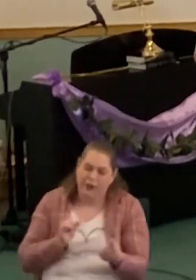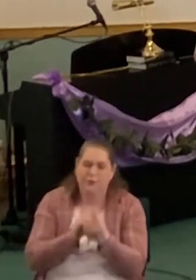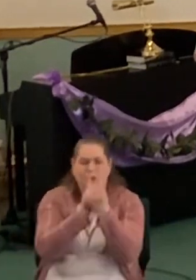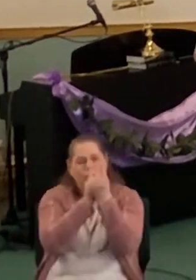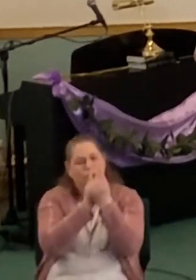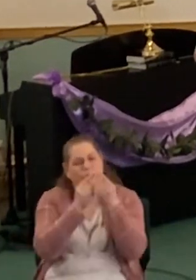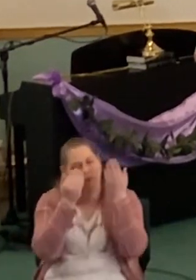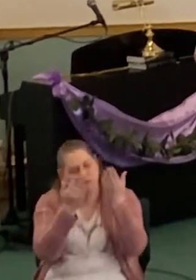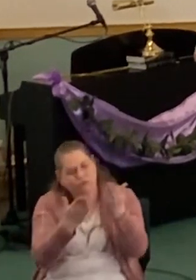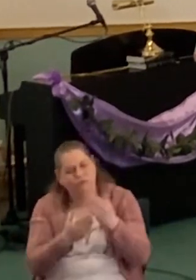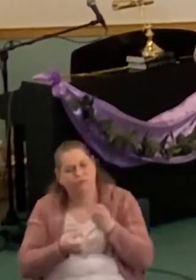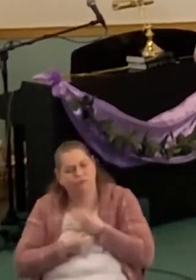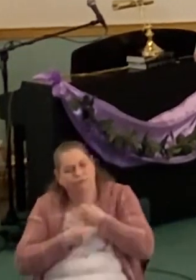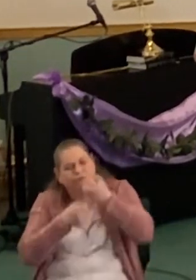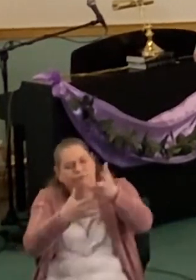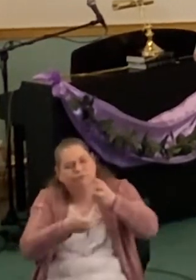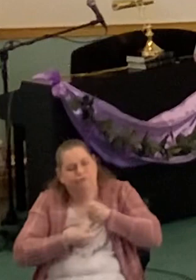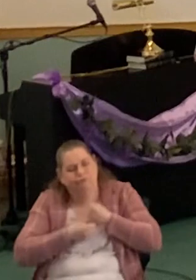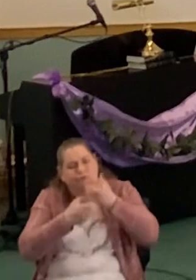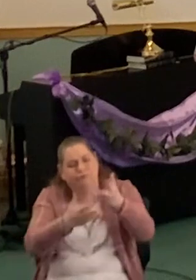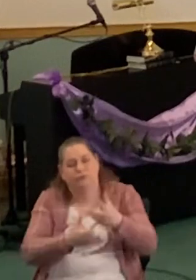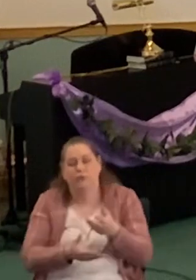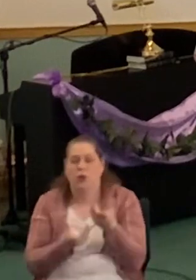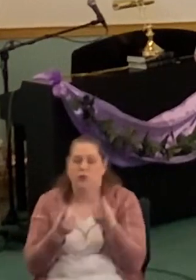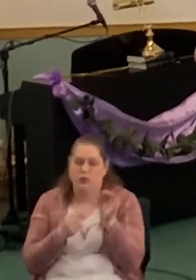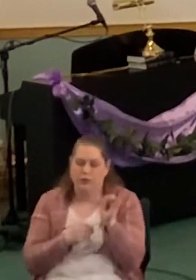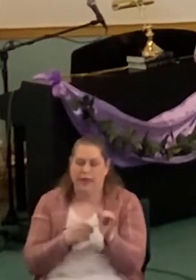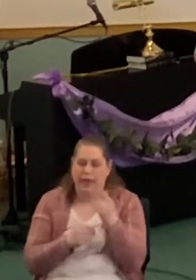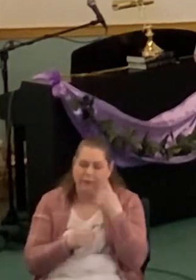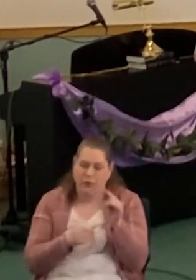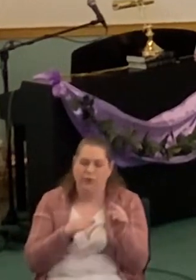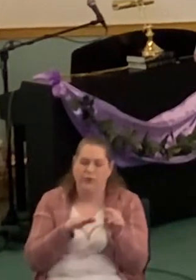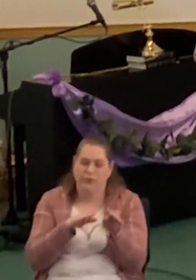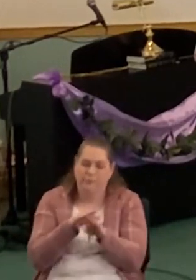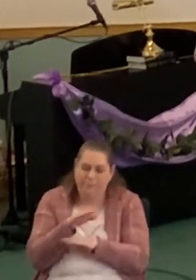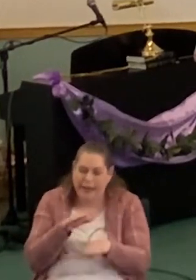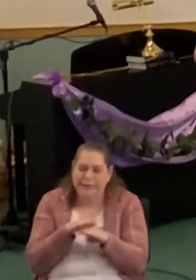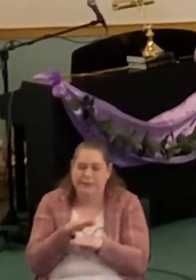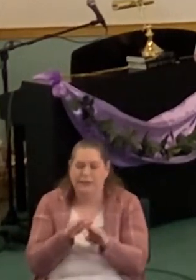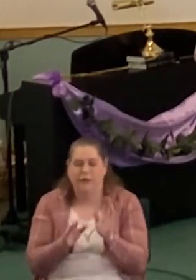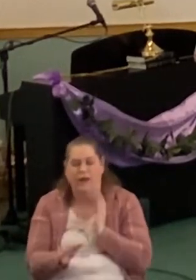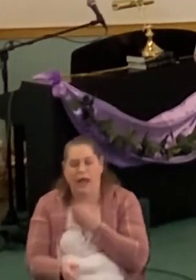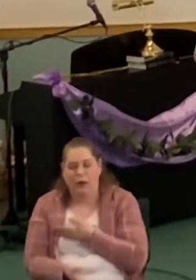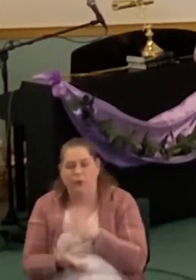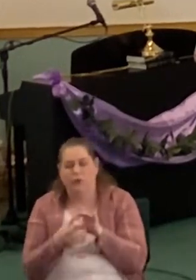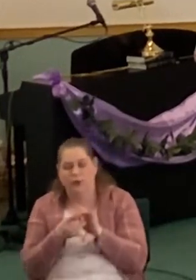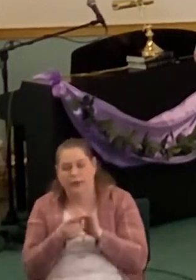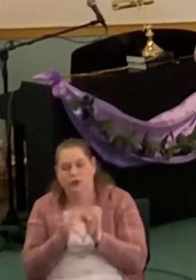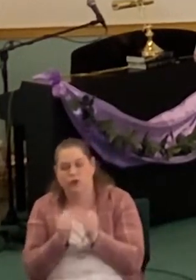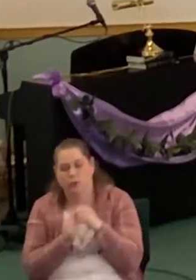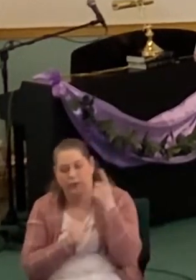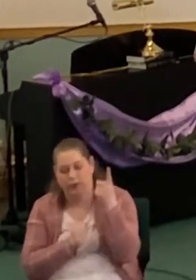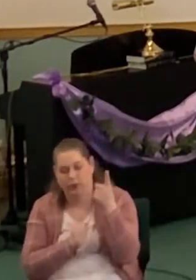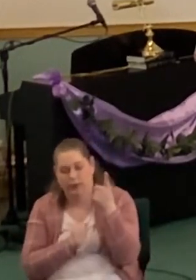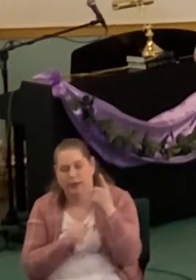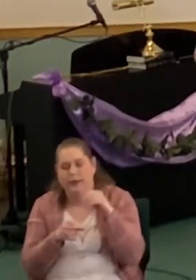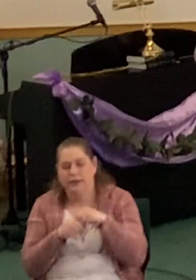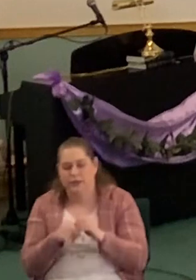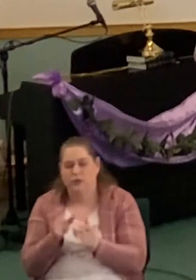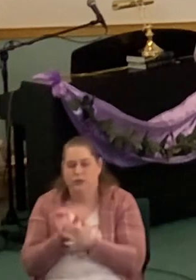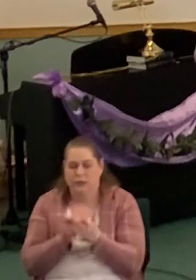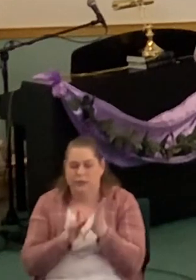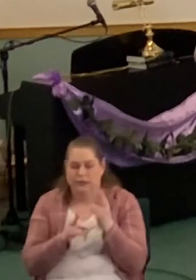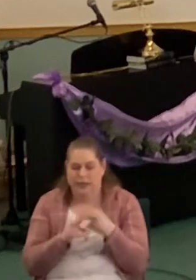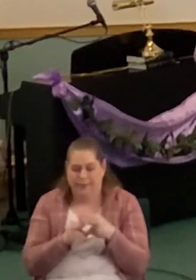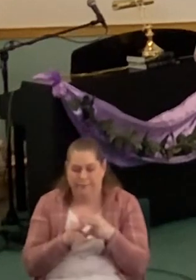And that we do that as the basis for our continual, ongoing relationship with you. And these things we pray